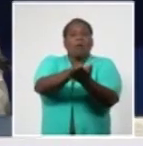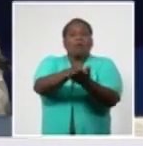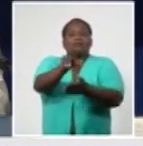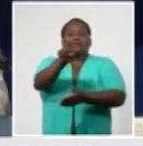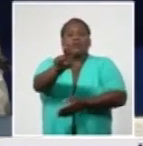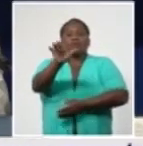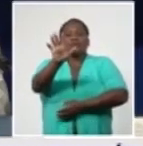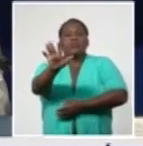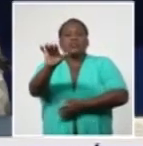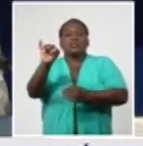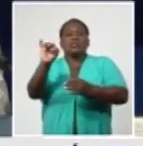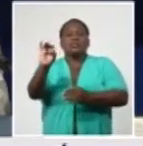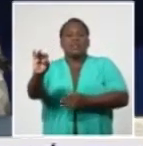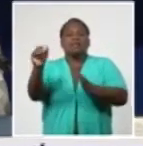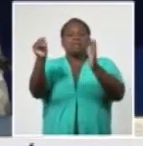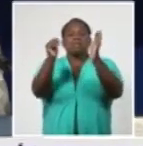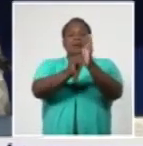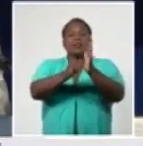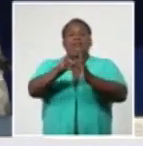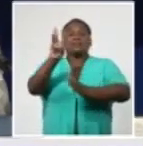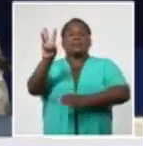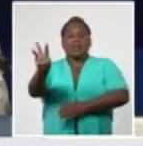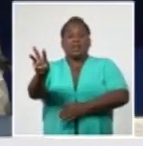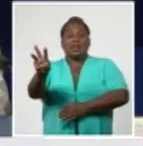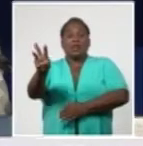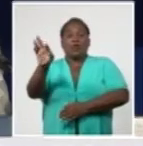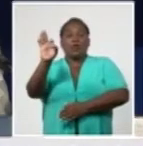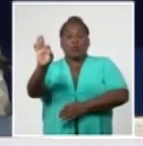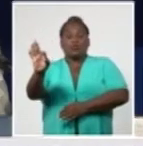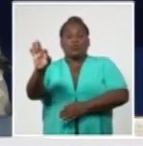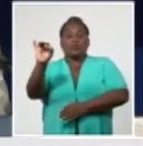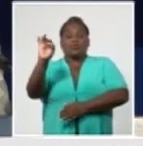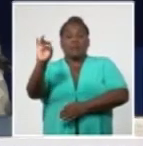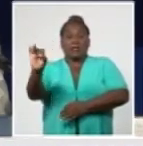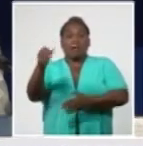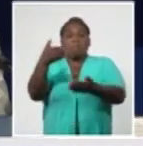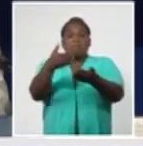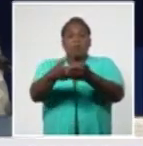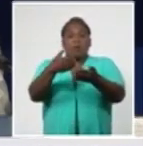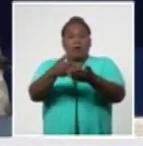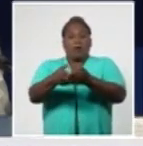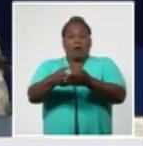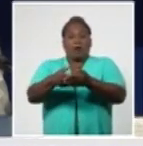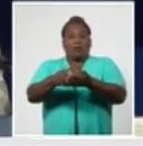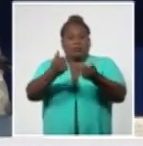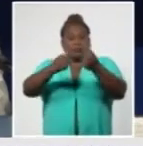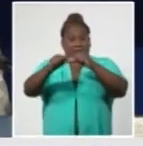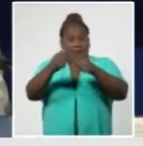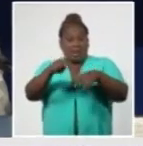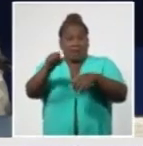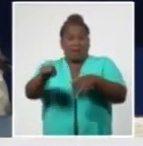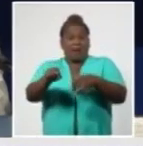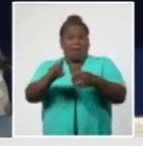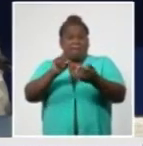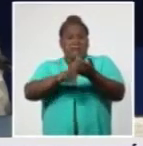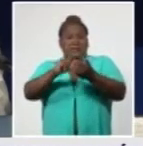With these 2006 samples processed yesterday, Cuba already accumulates